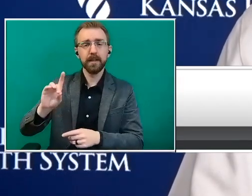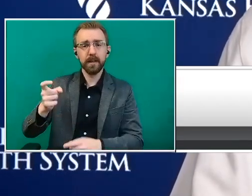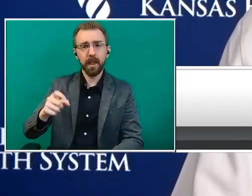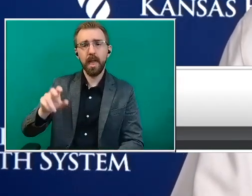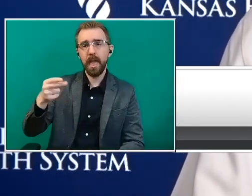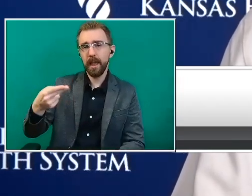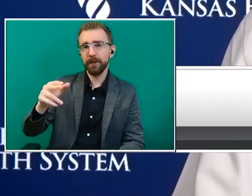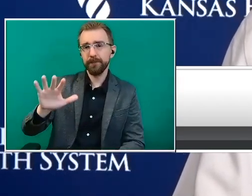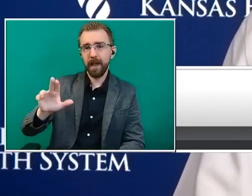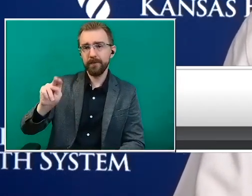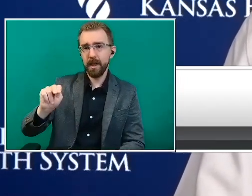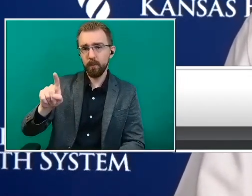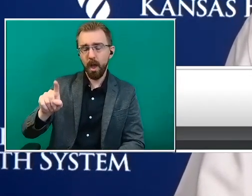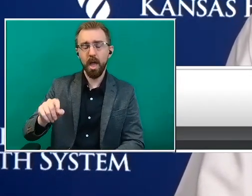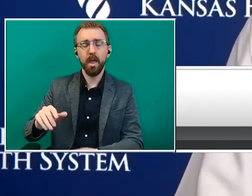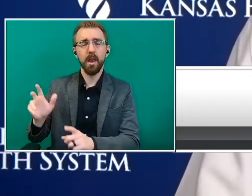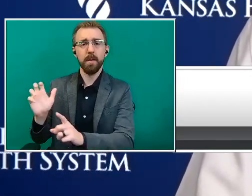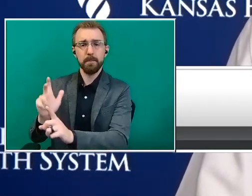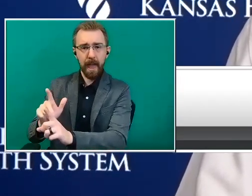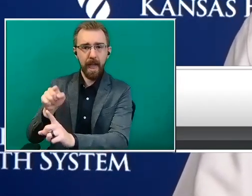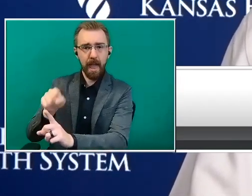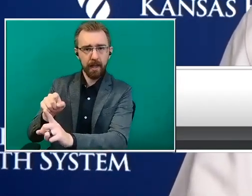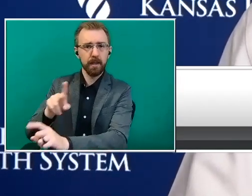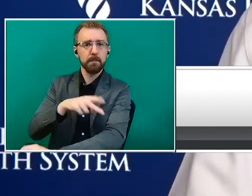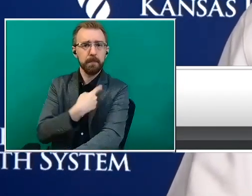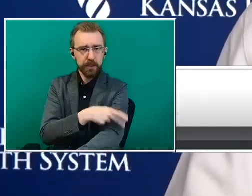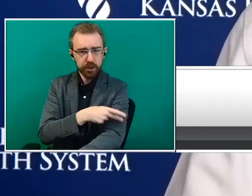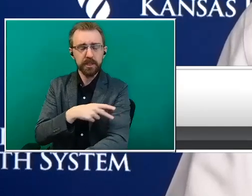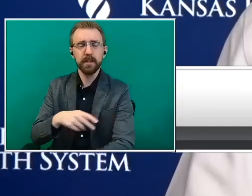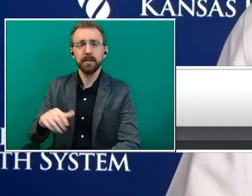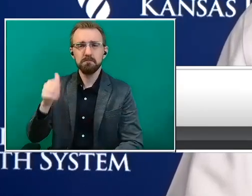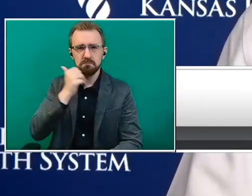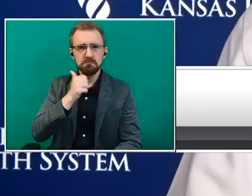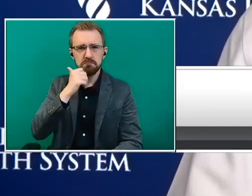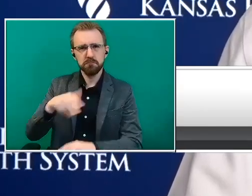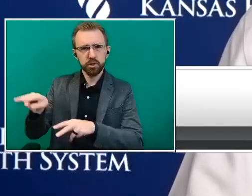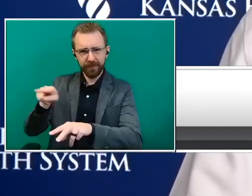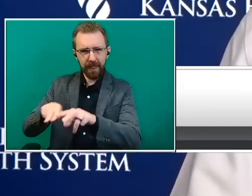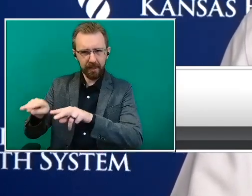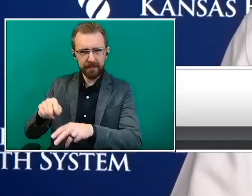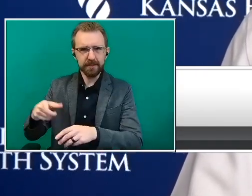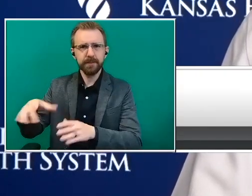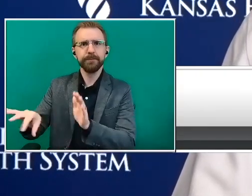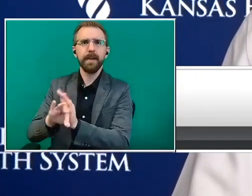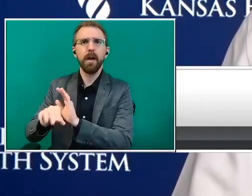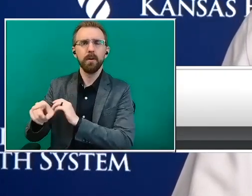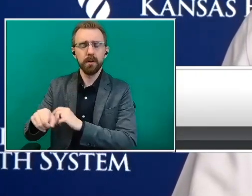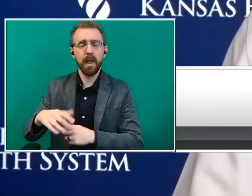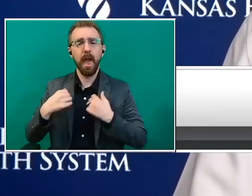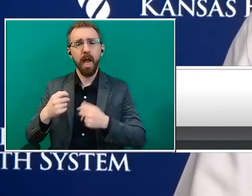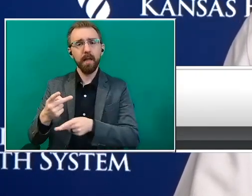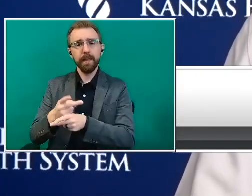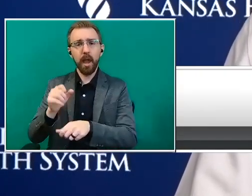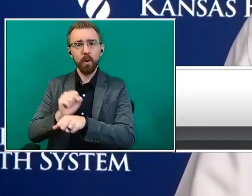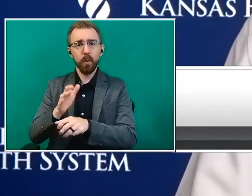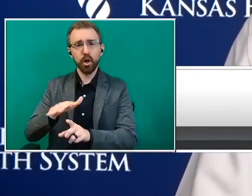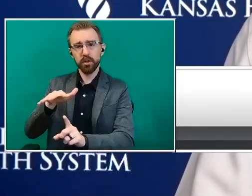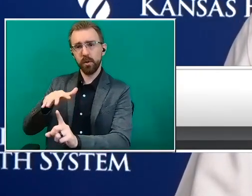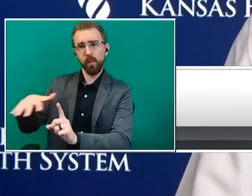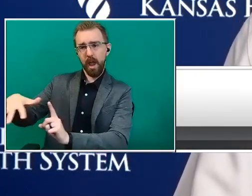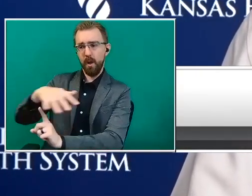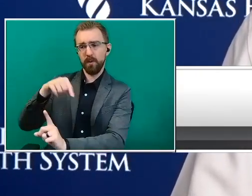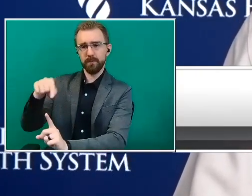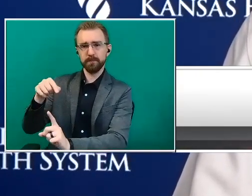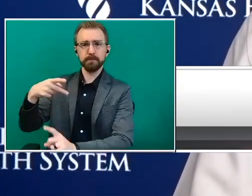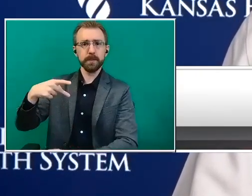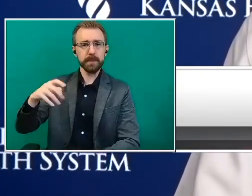that patient on routine influenza surveillance. Healthcare workers around that patient before PPE was